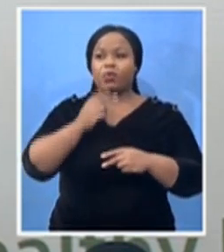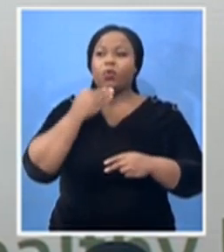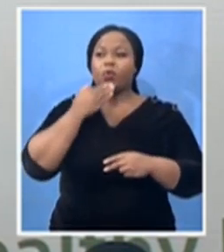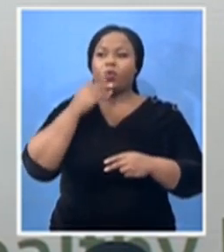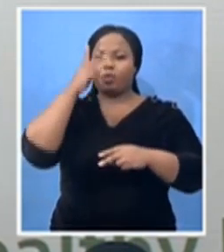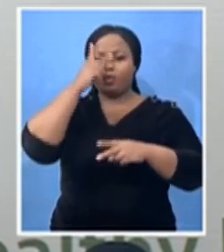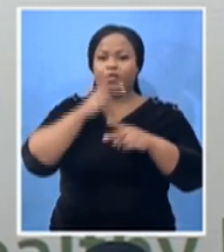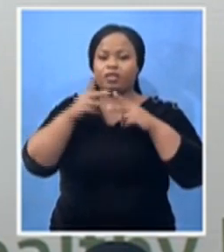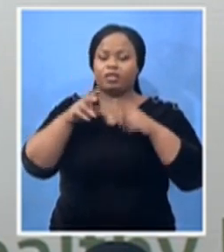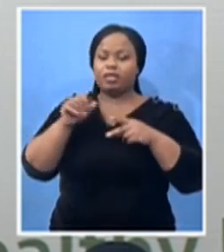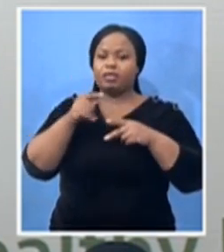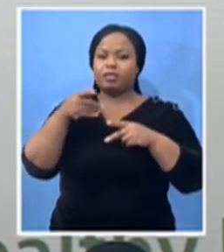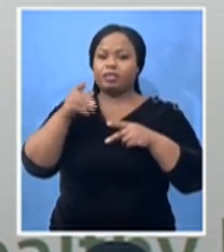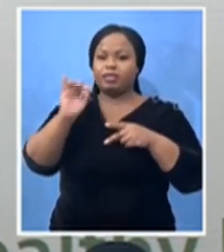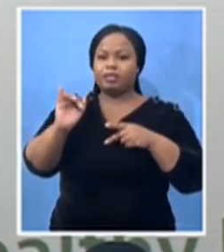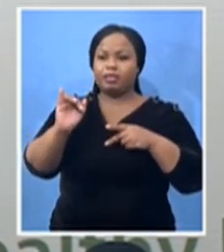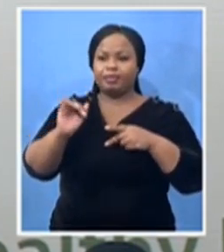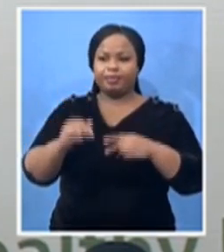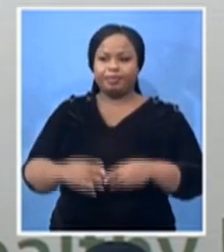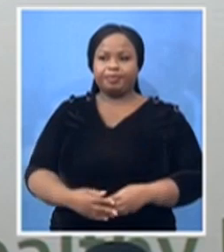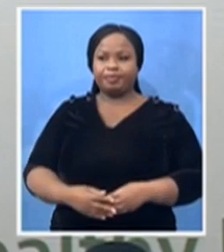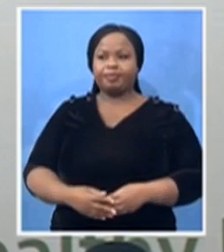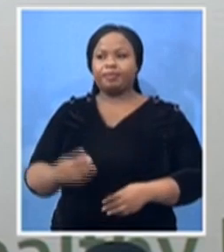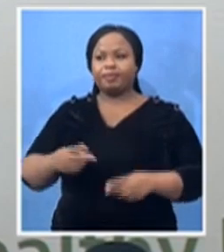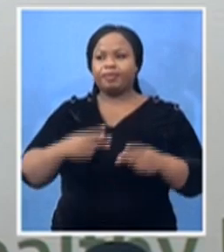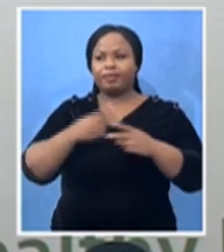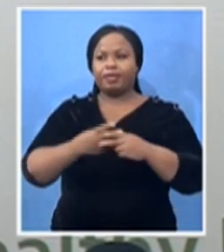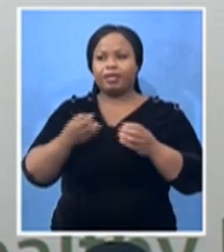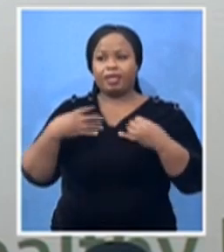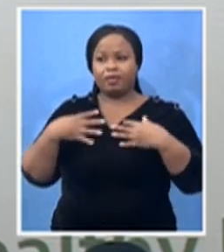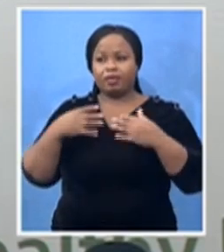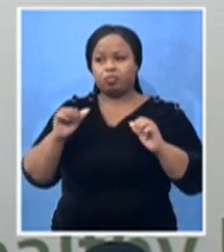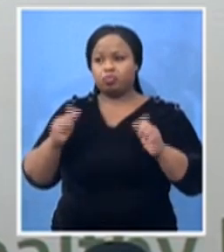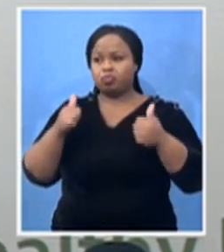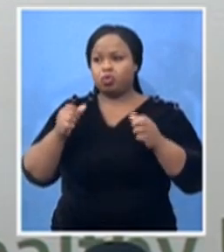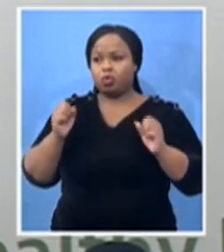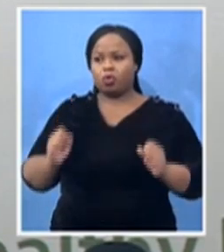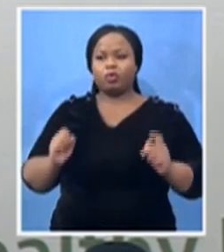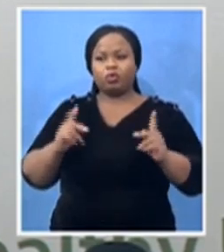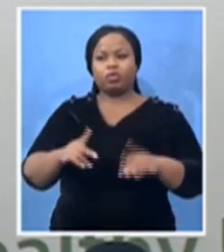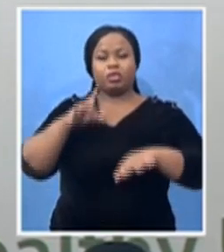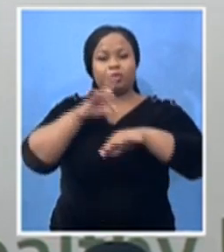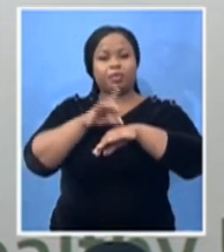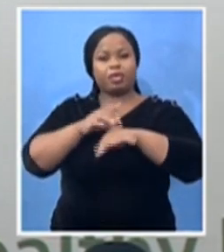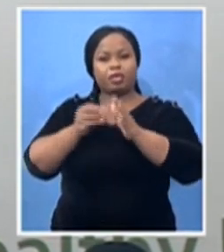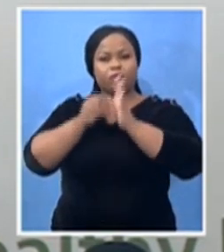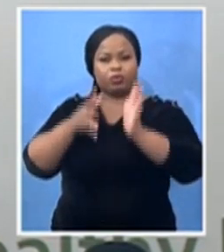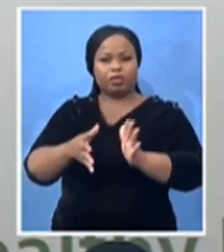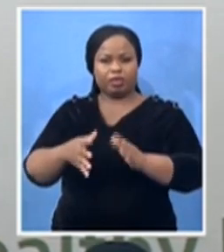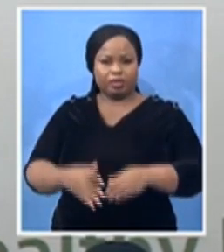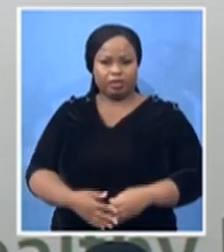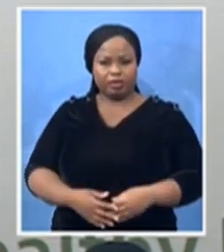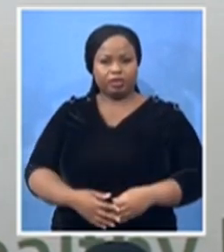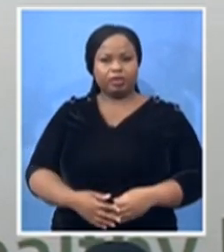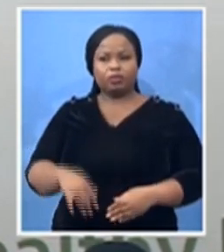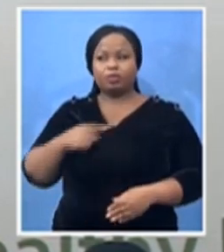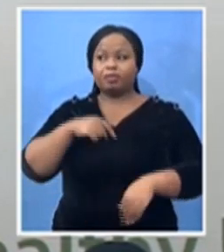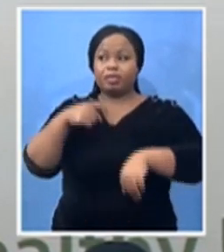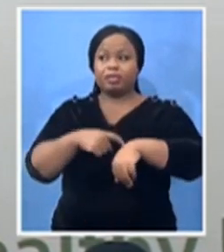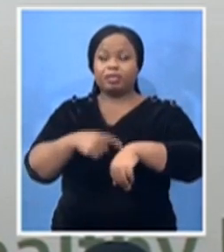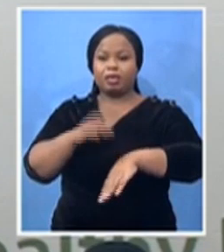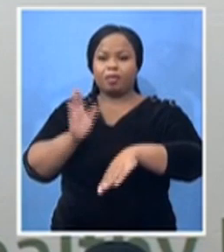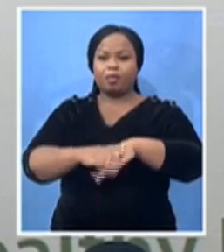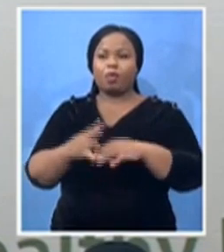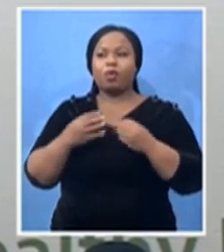gave us a good opportunity when I was a medical student to spend the time in the medical wards. When I was